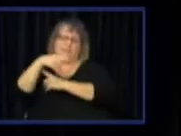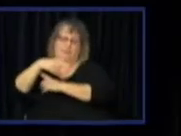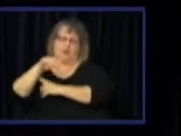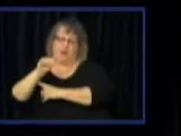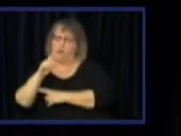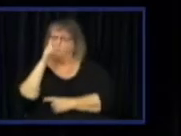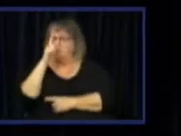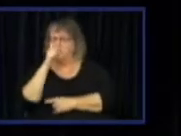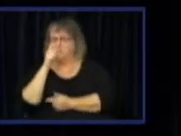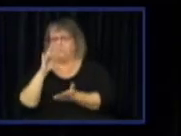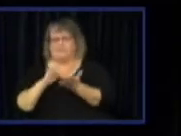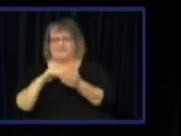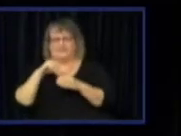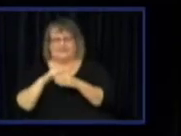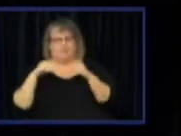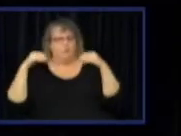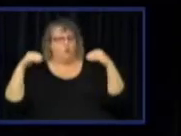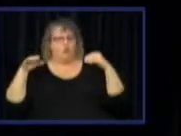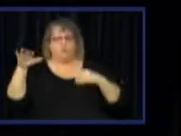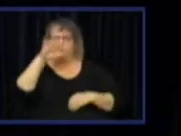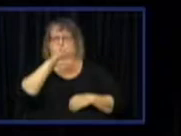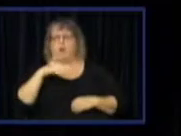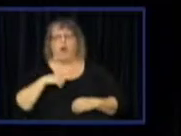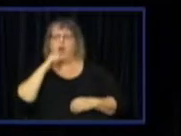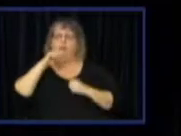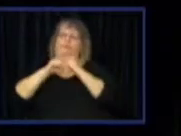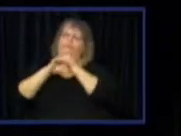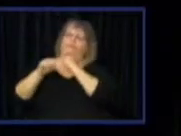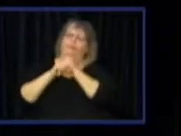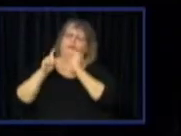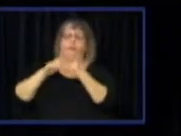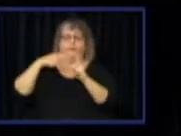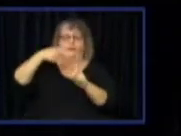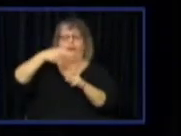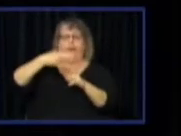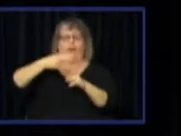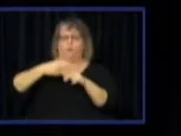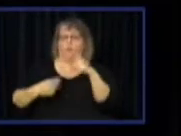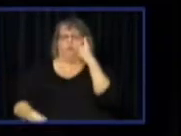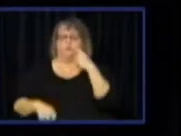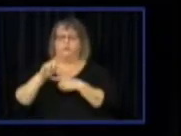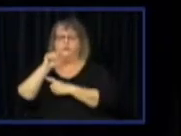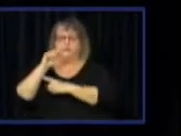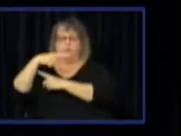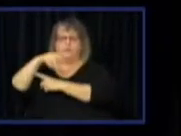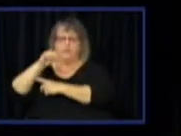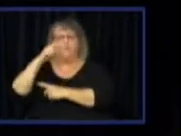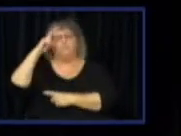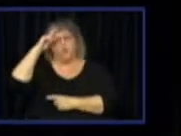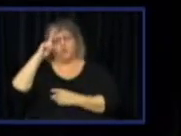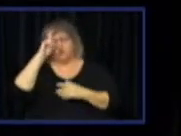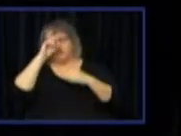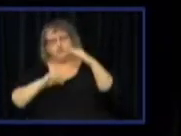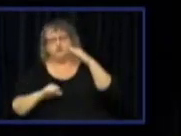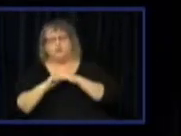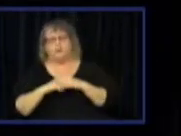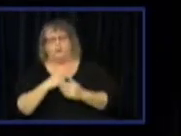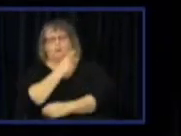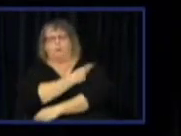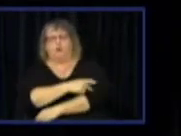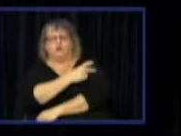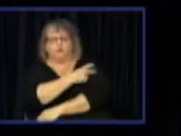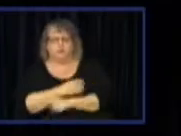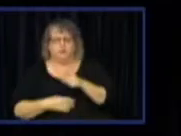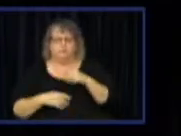only one drug on the market. So I'm not here to plug a specific brand name. There's only one brand name on the market. So alteplase